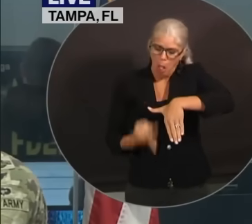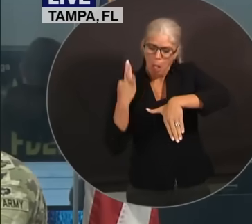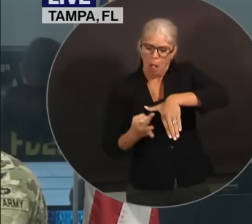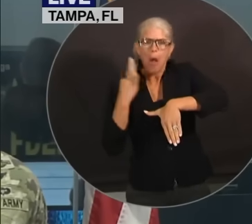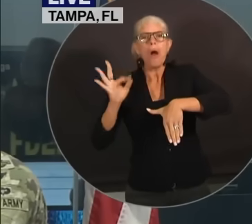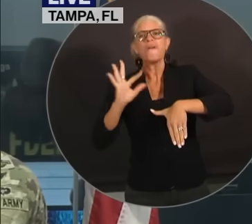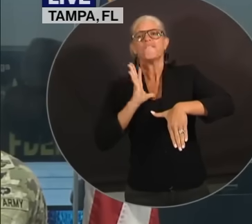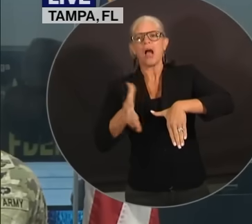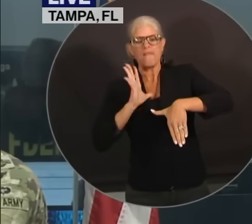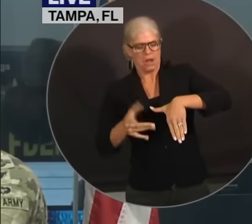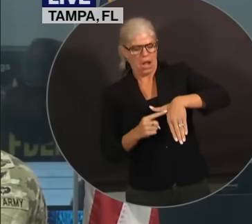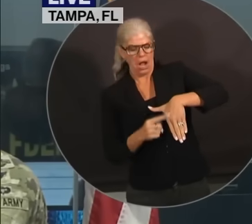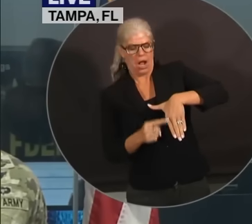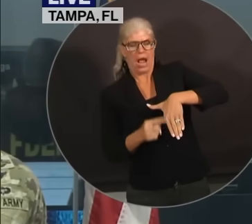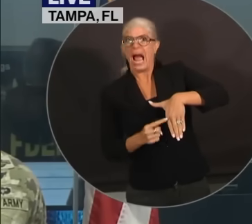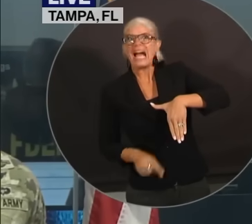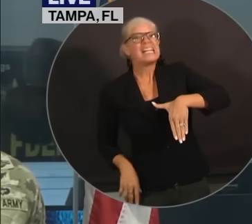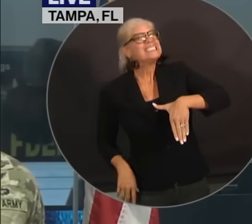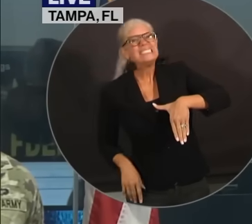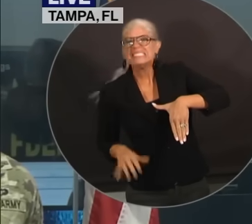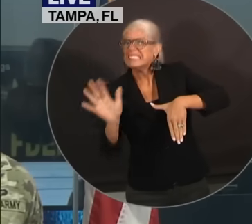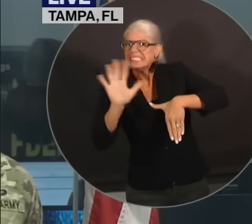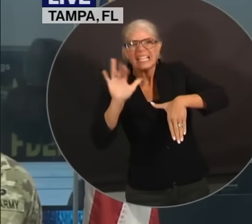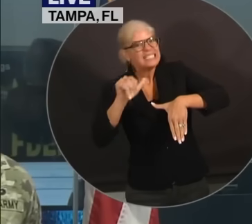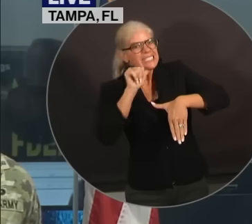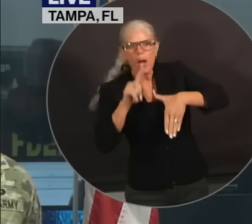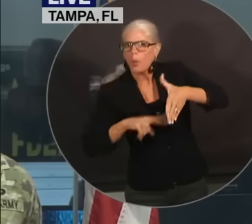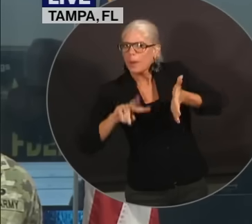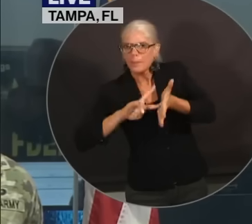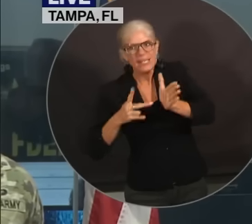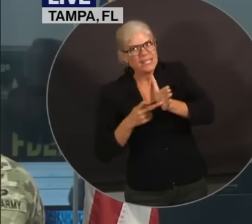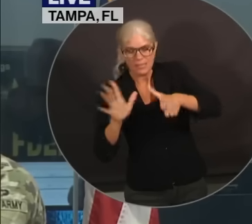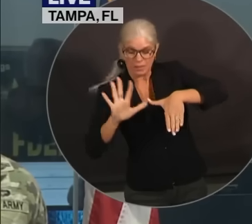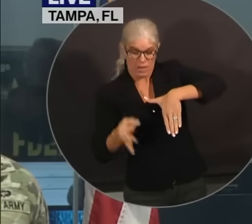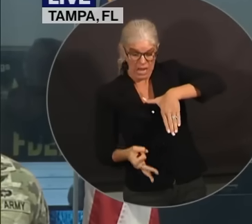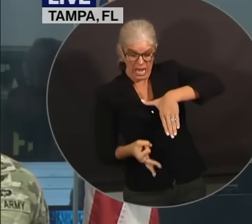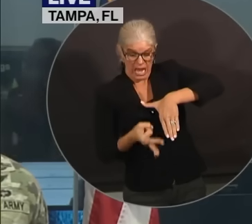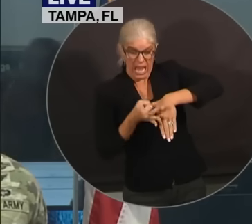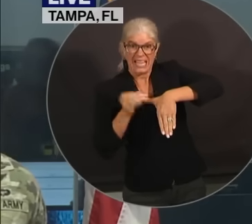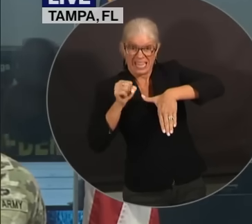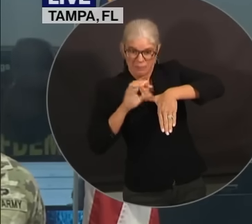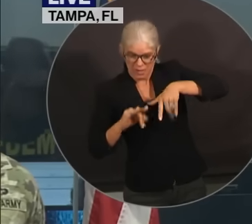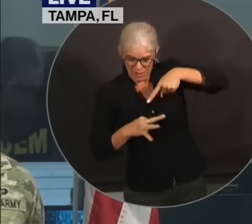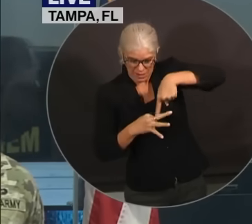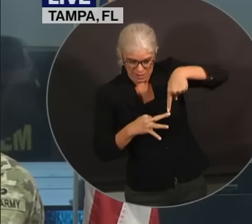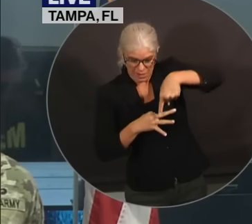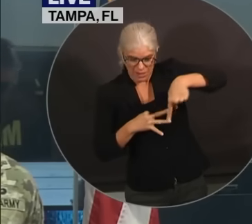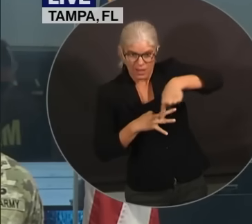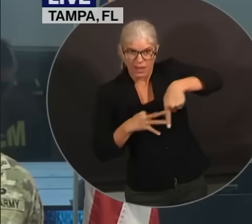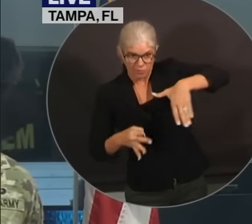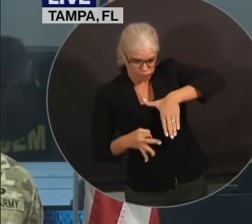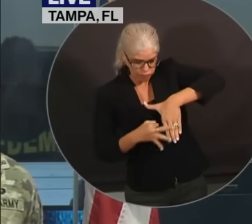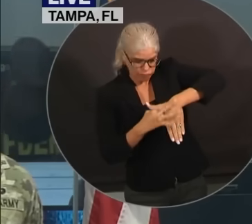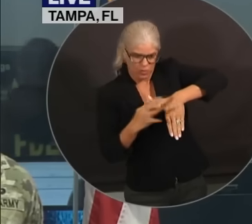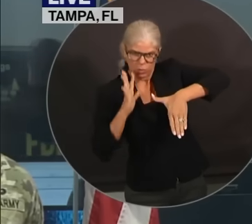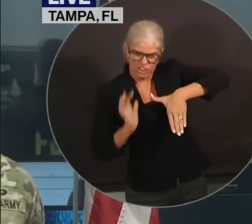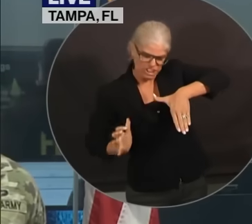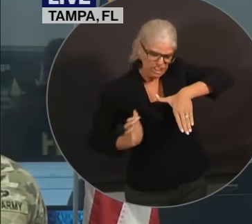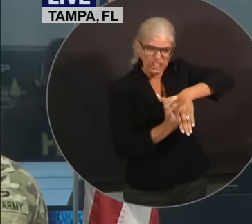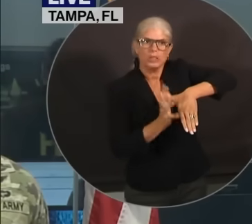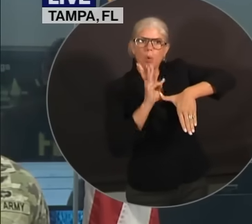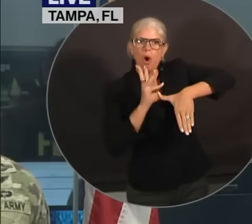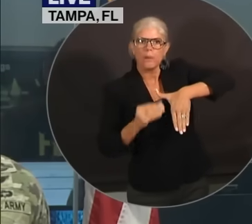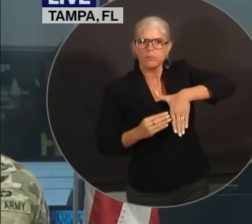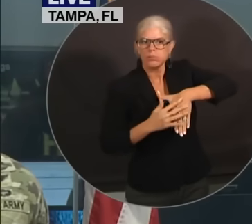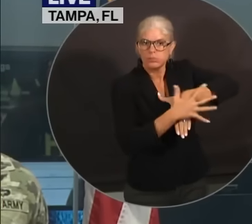probably outside the cone, that does not mean that you're not going to see significant impacts. We have overnight had 14 different